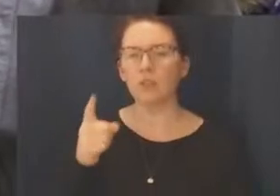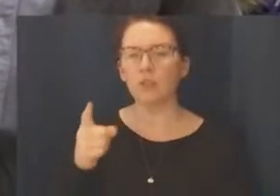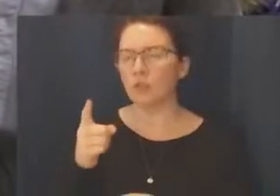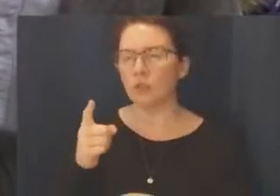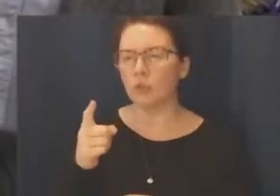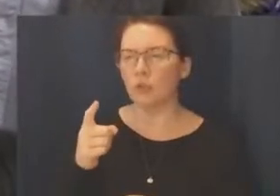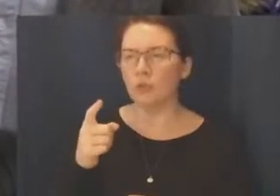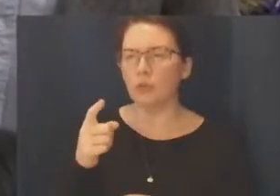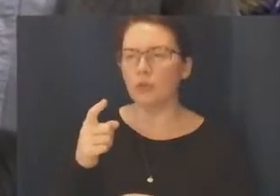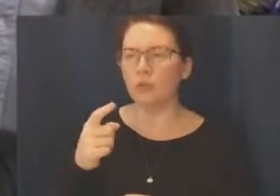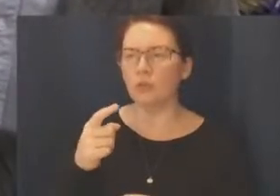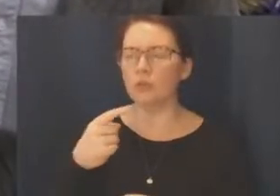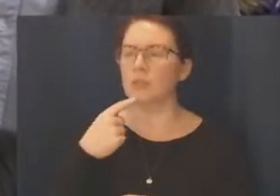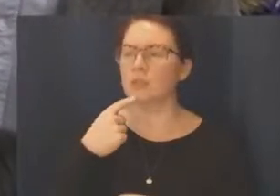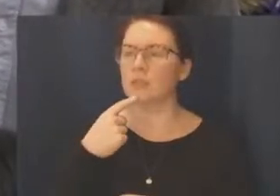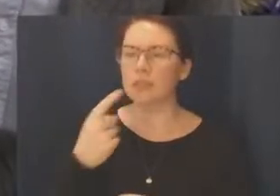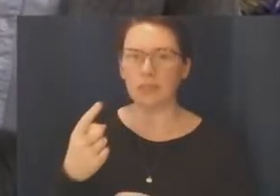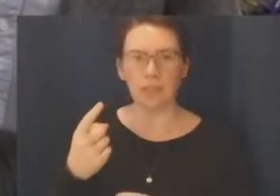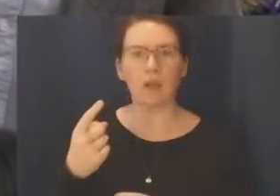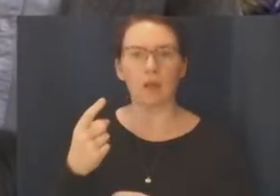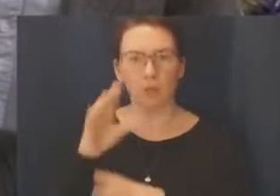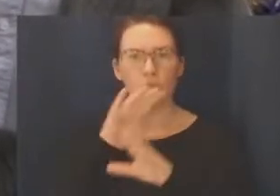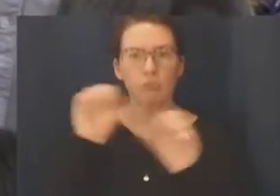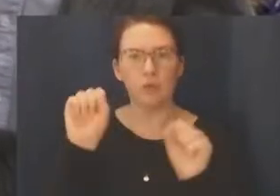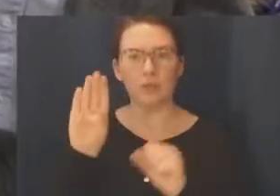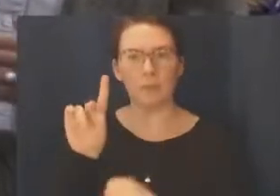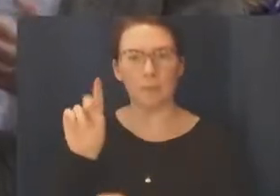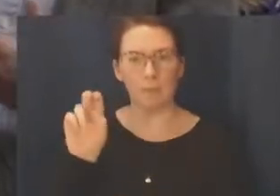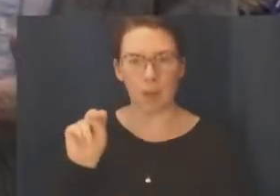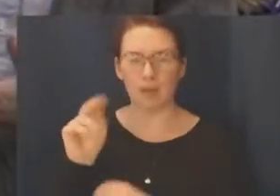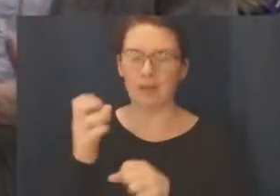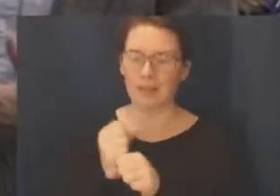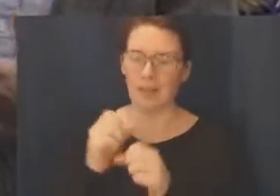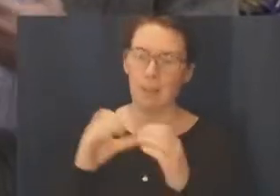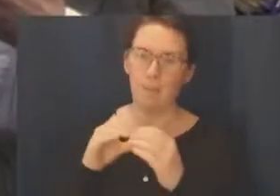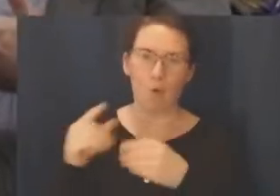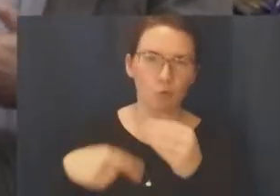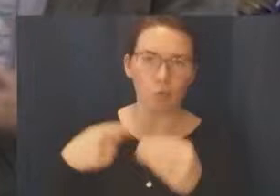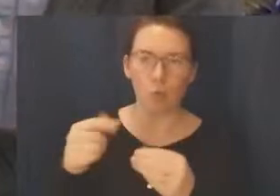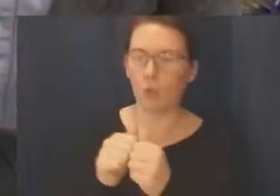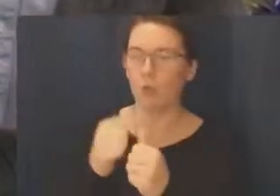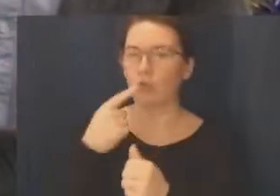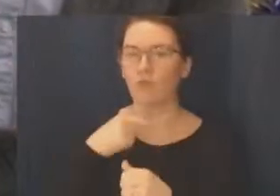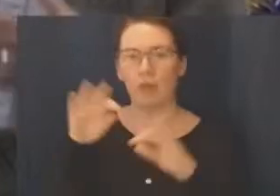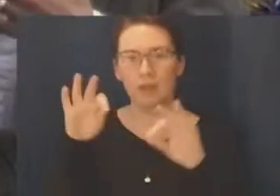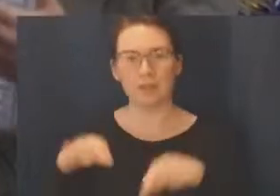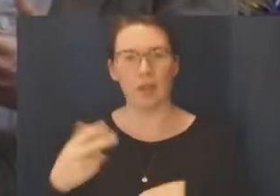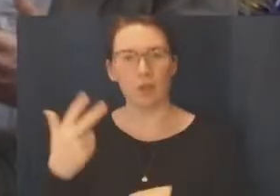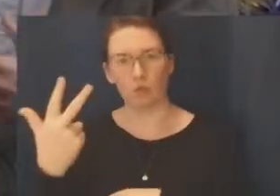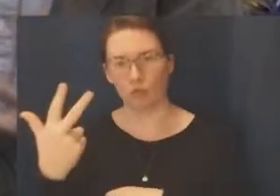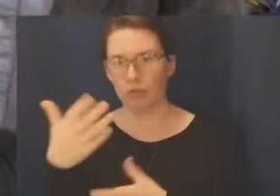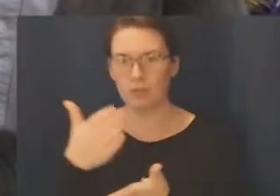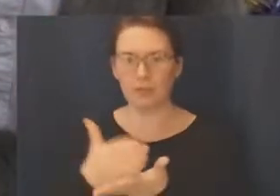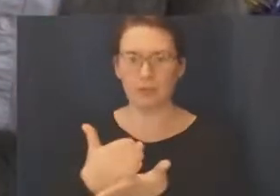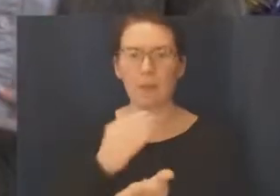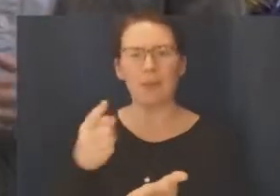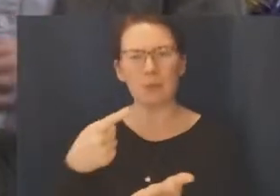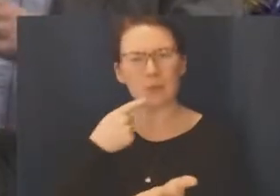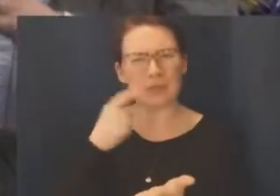former President Joe Biden for getting the ball rolling with Red Dye 3? And as far as the labeling goes, you mentioned you have to go to Congress. Are you in discussions